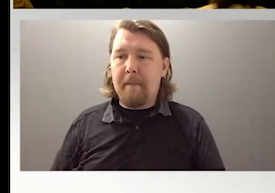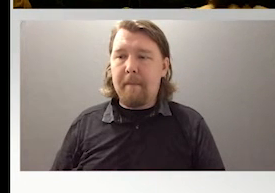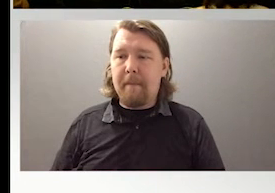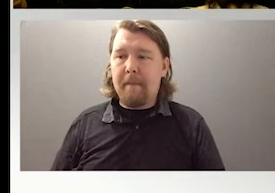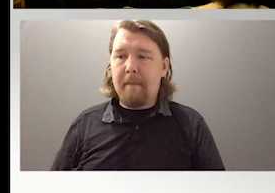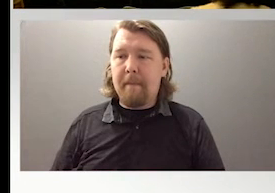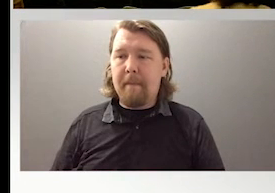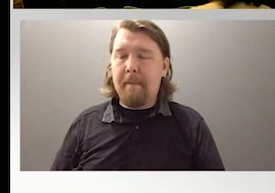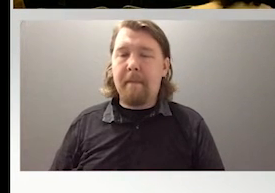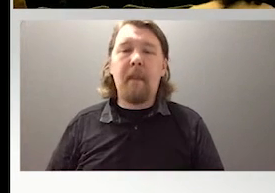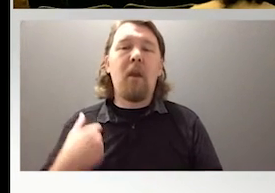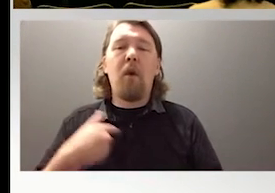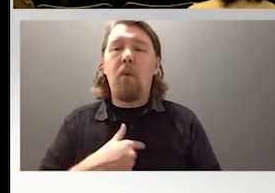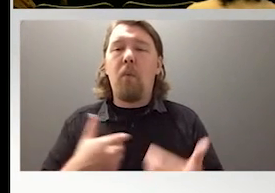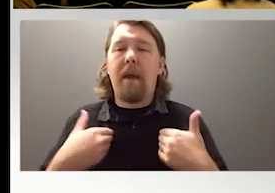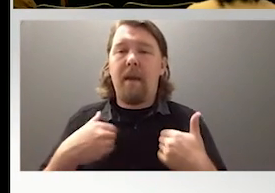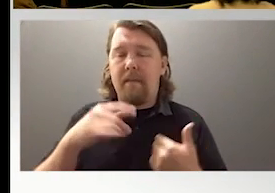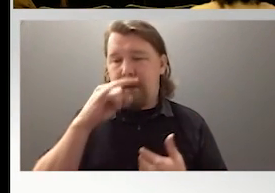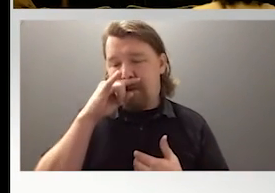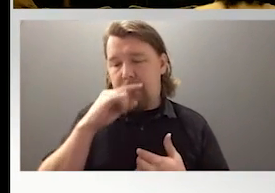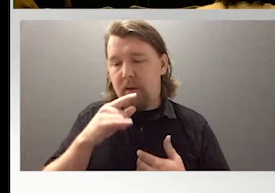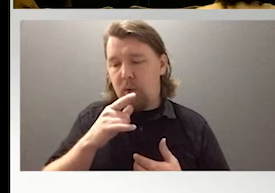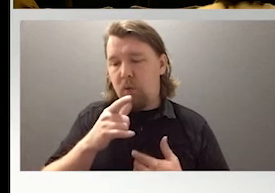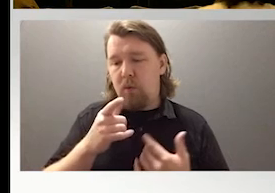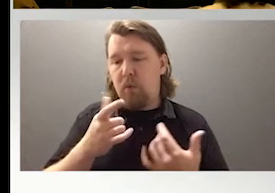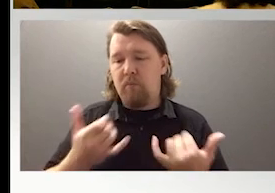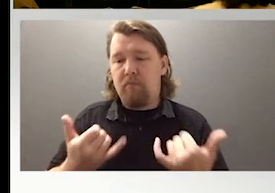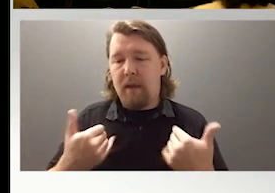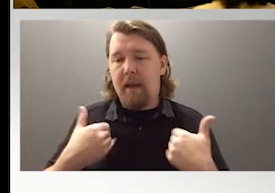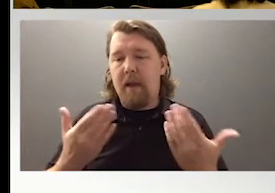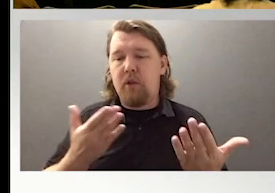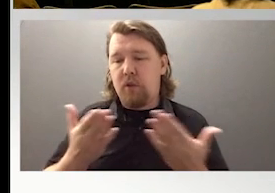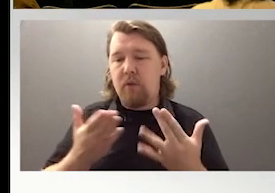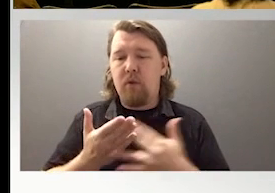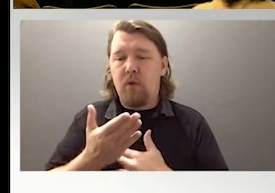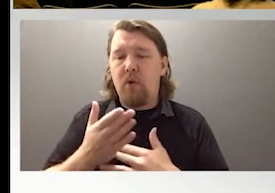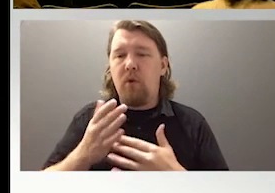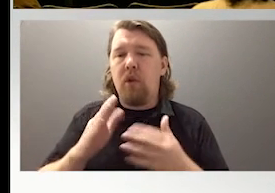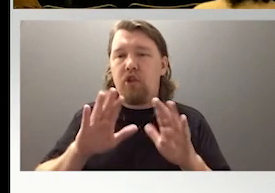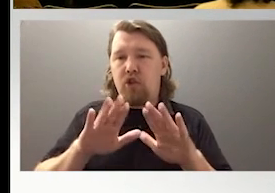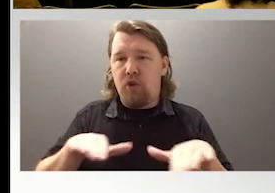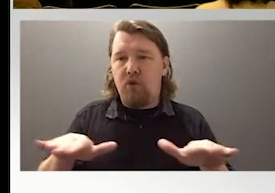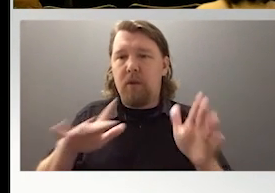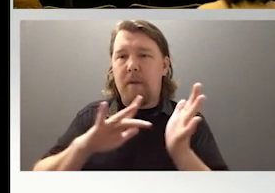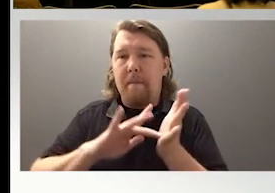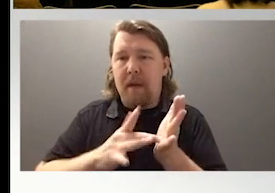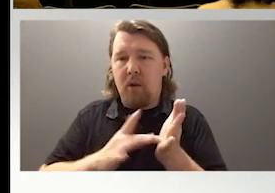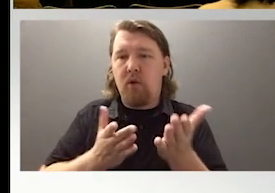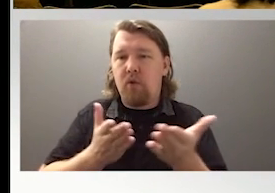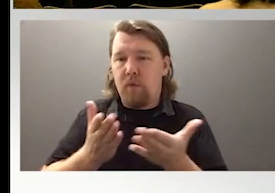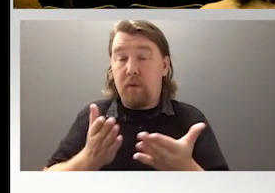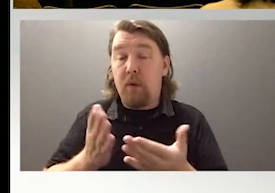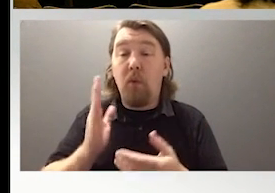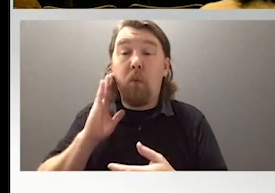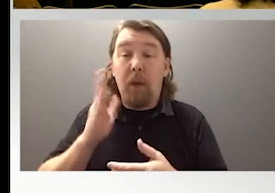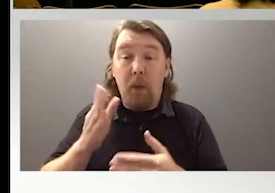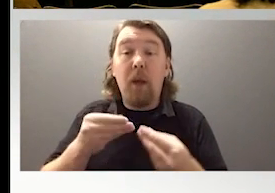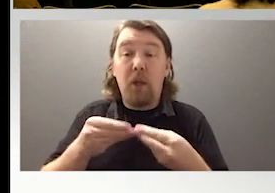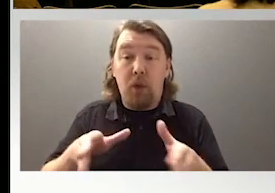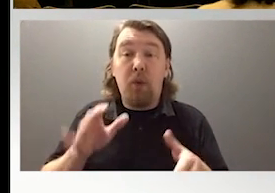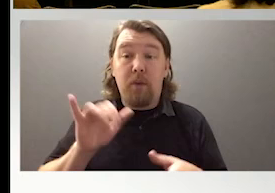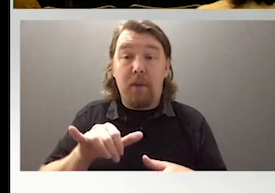So we have a child who currently has services through Children's Medical Services. We will lose